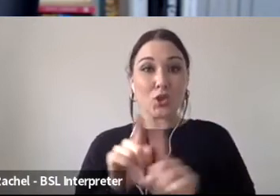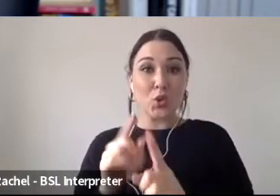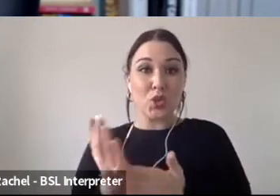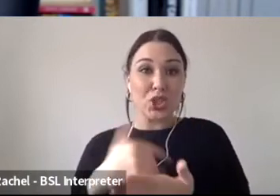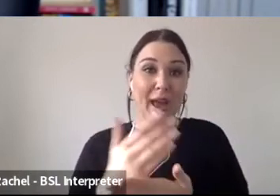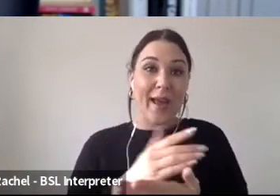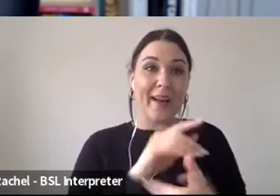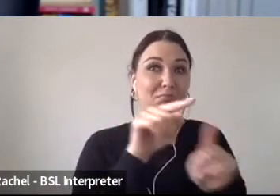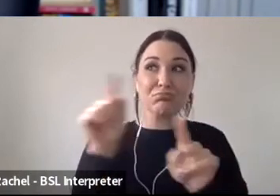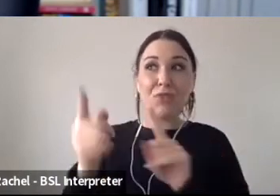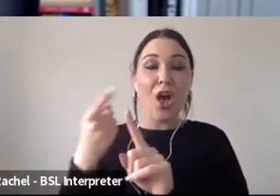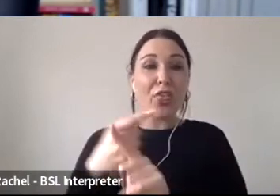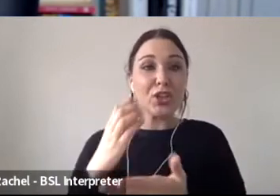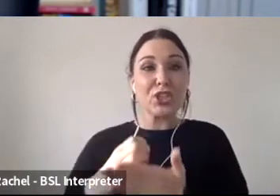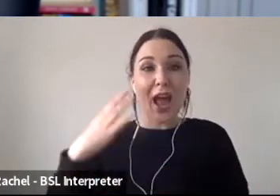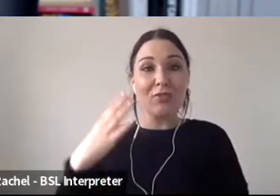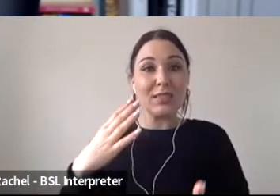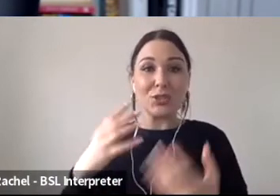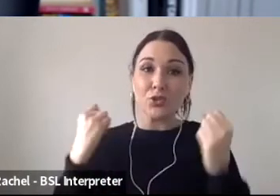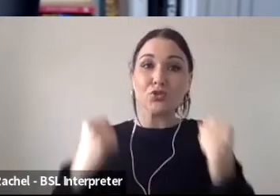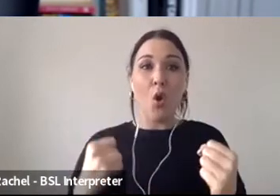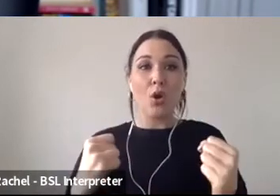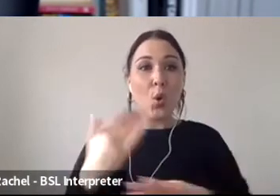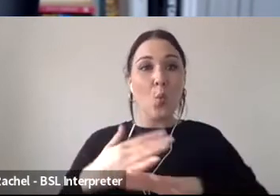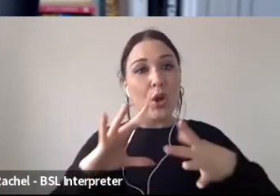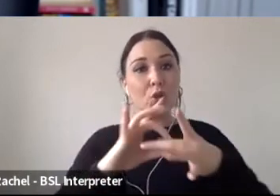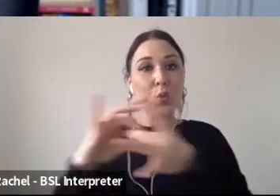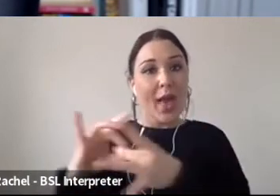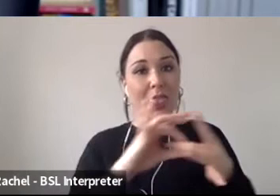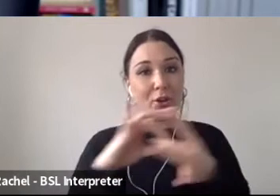stronger together. We're stronger when we work together and amplify each other's work, I think.